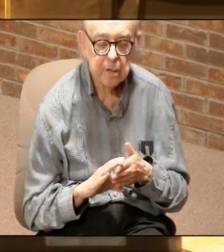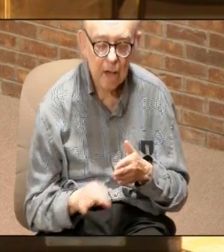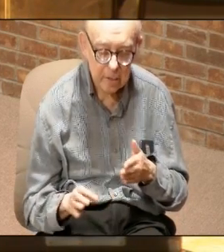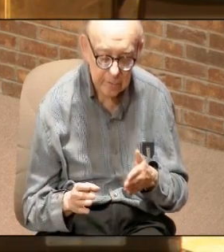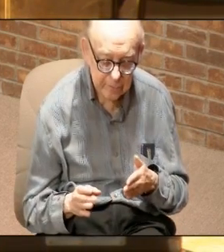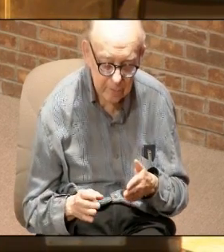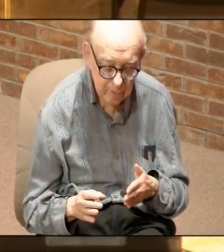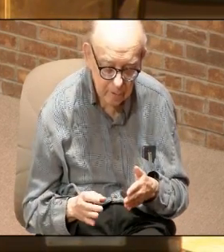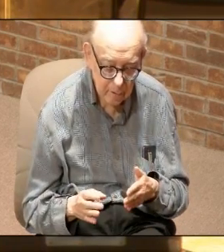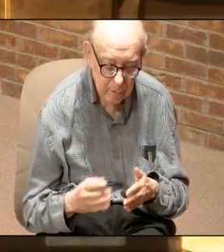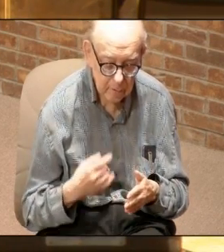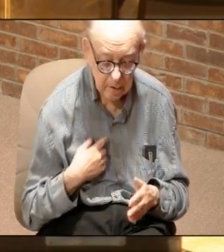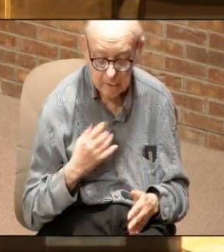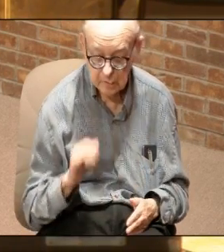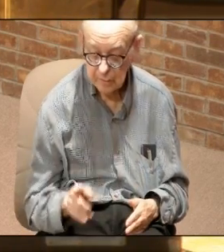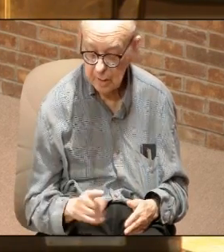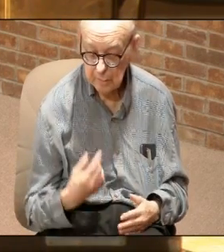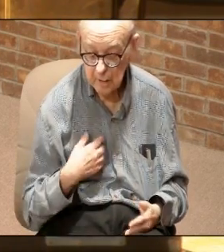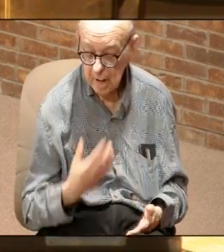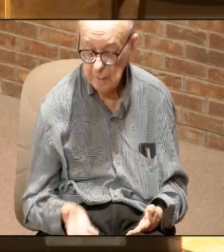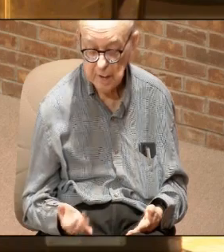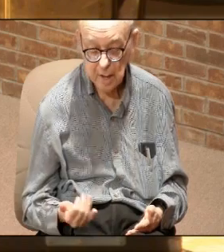I said, I'm staying where I'm at.